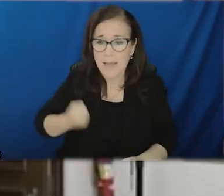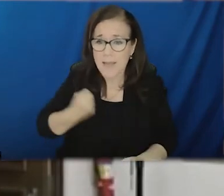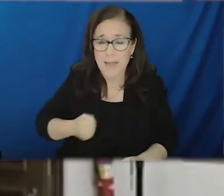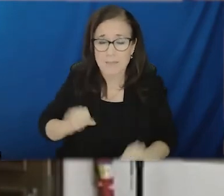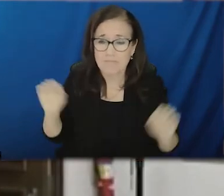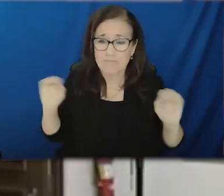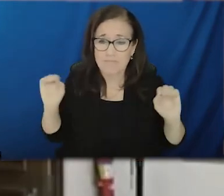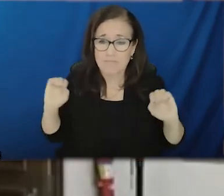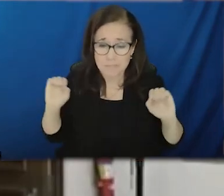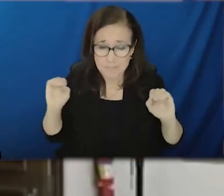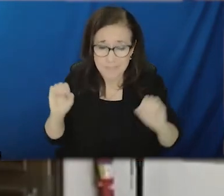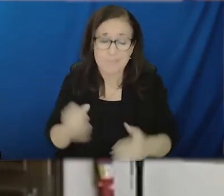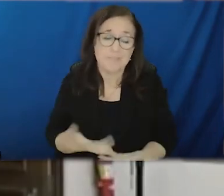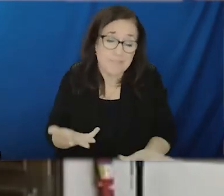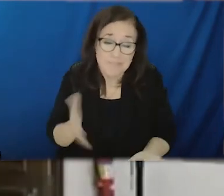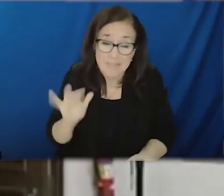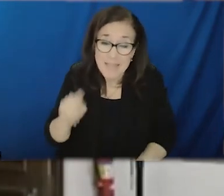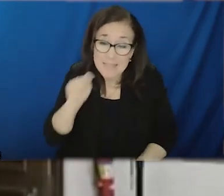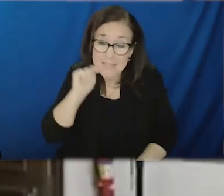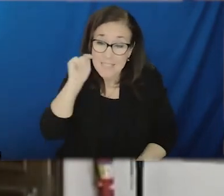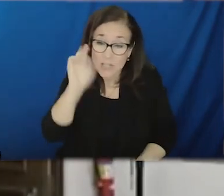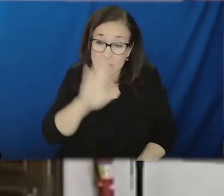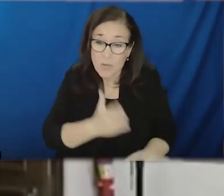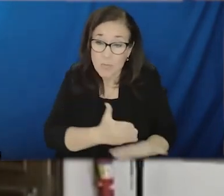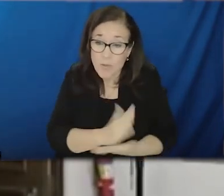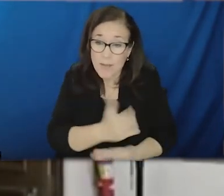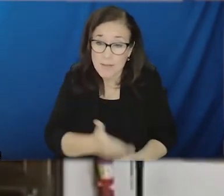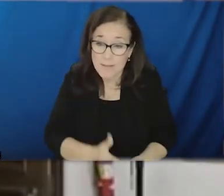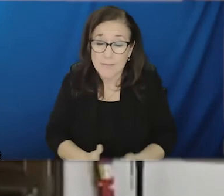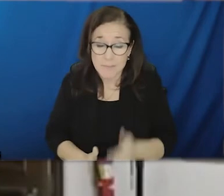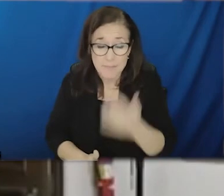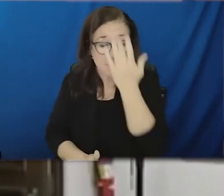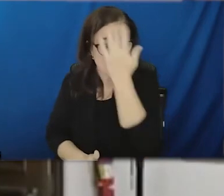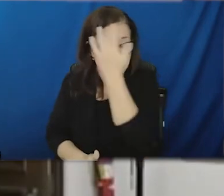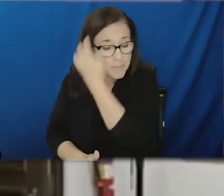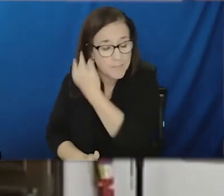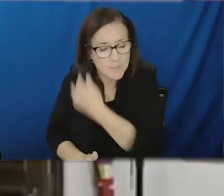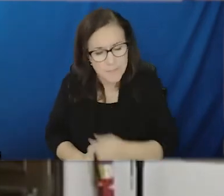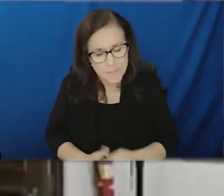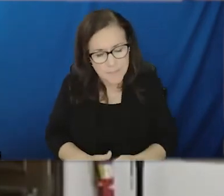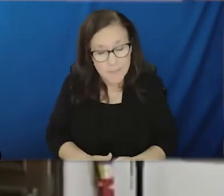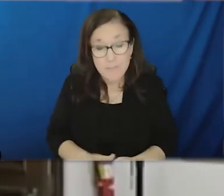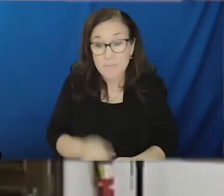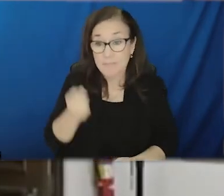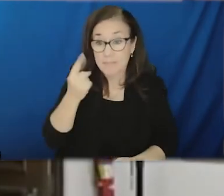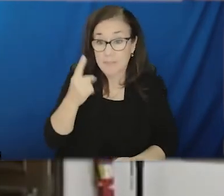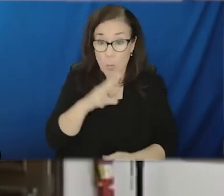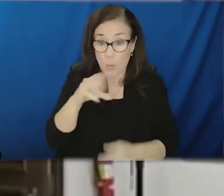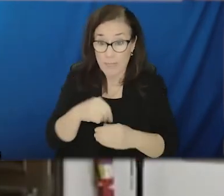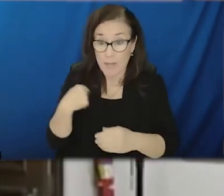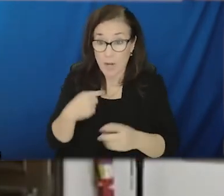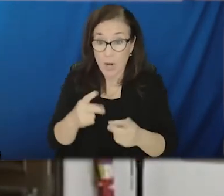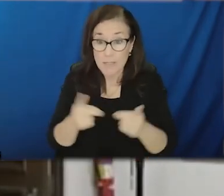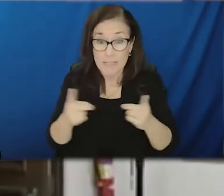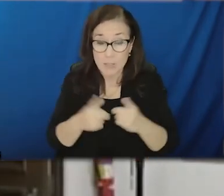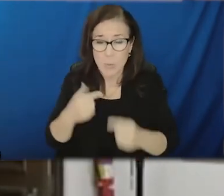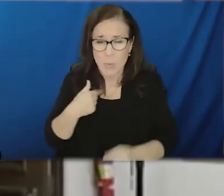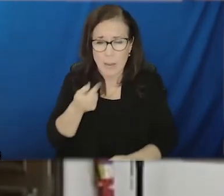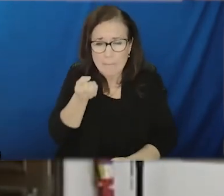state very clearly, we have very, very few students in our district who are